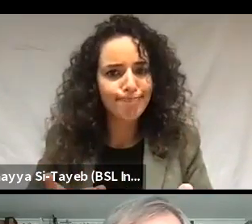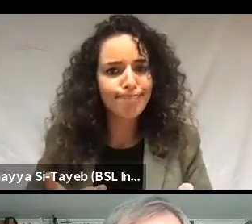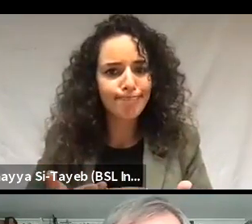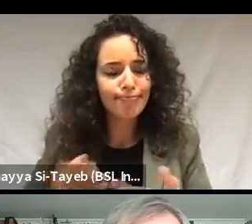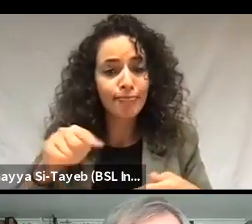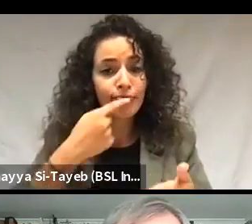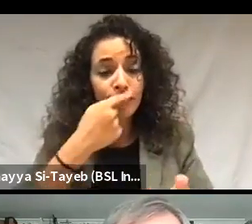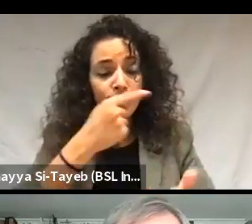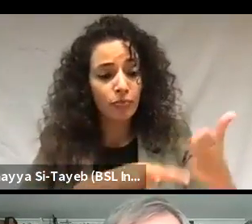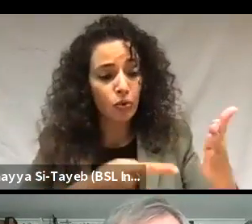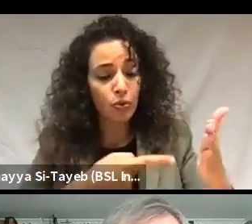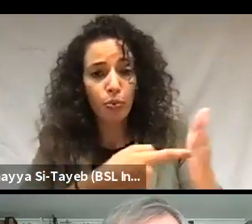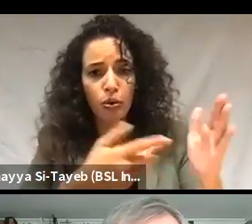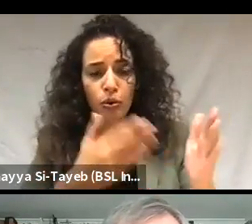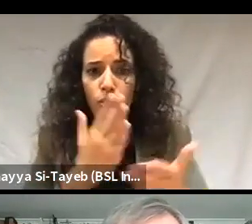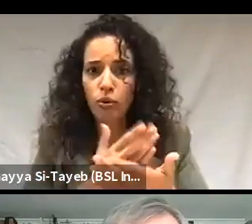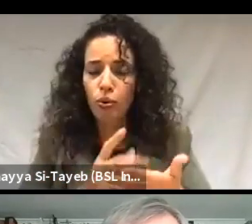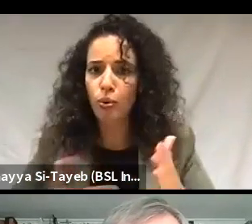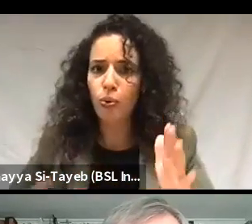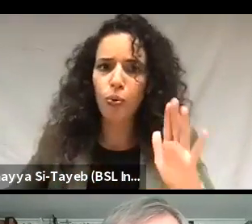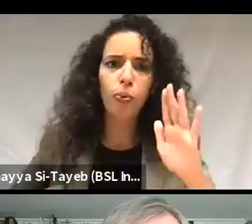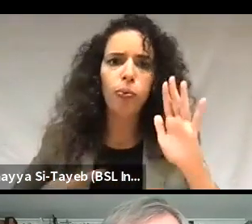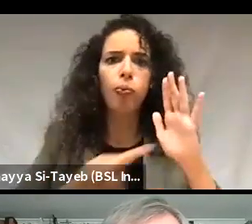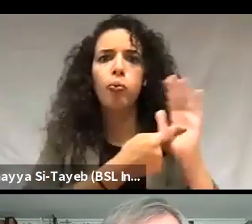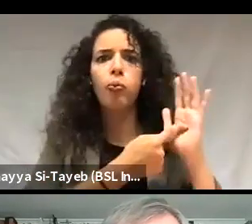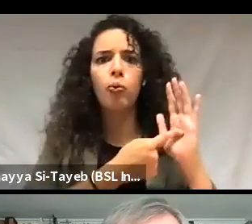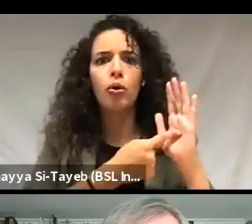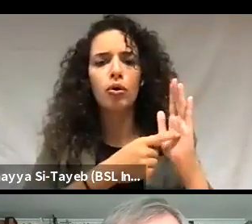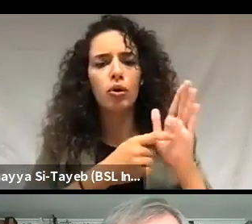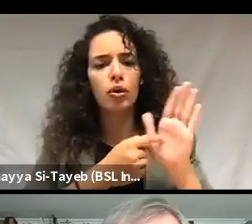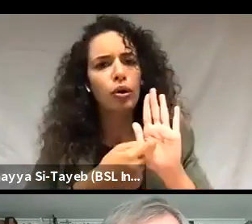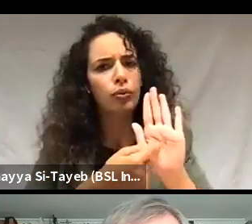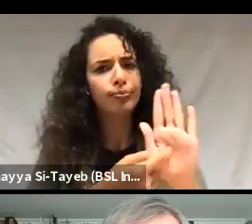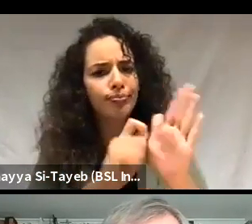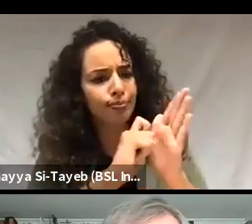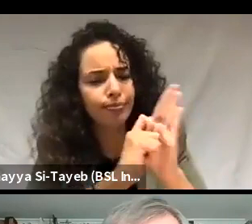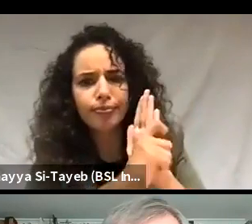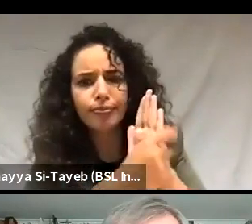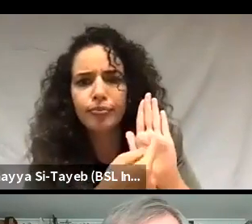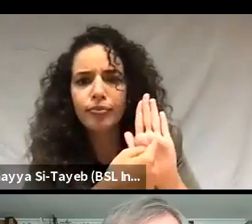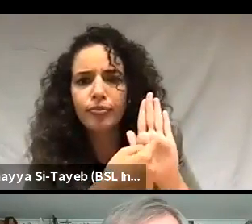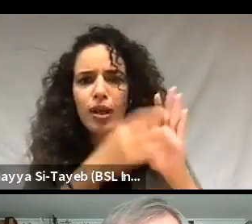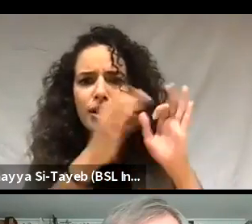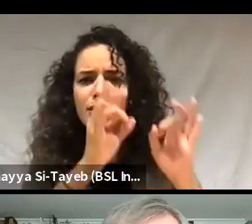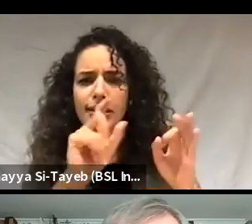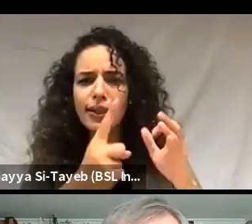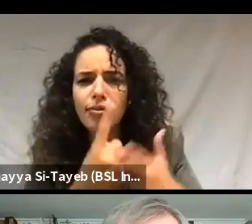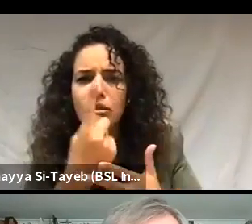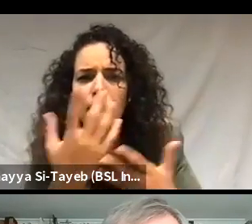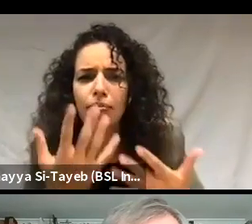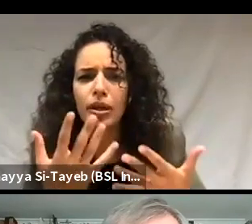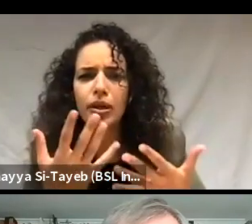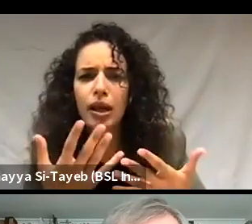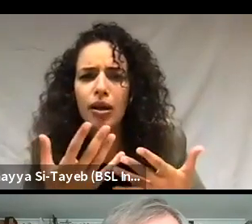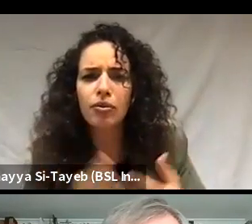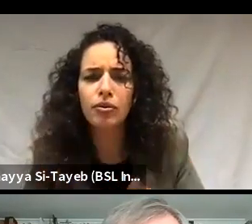important because it highlights precisely what is going on as a sort of